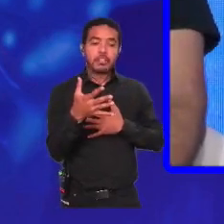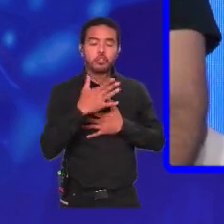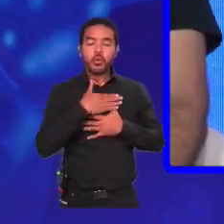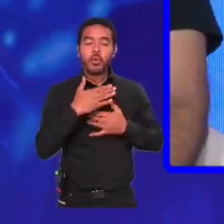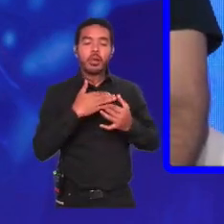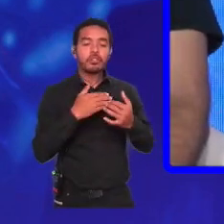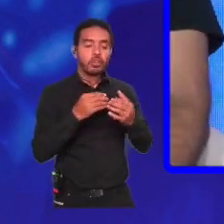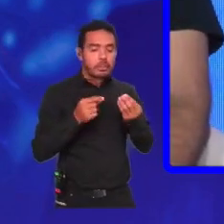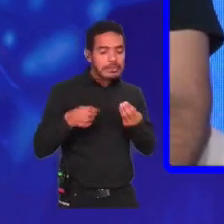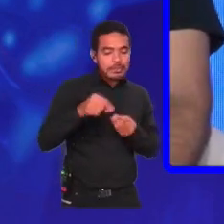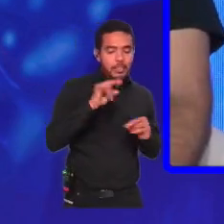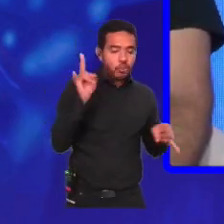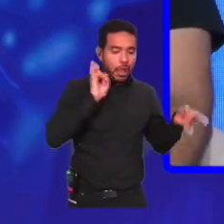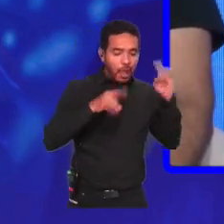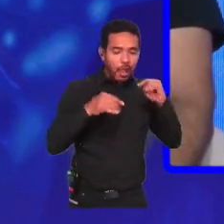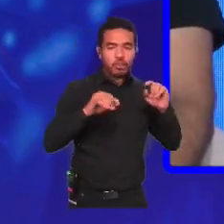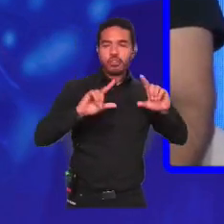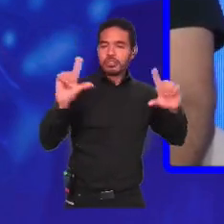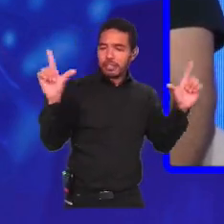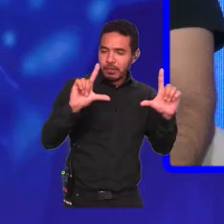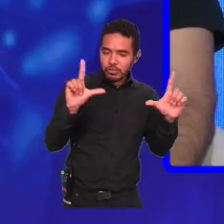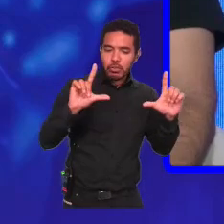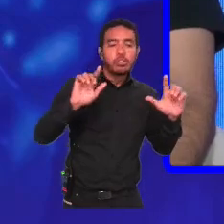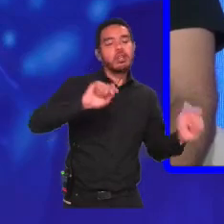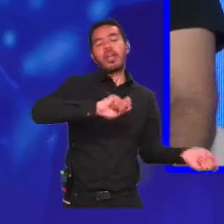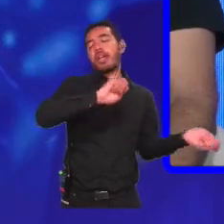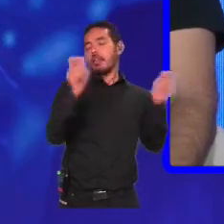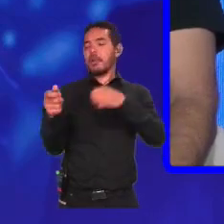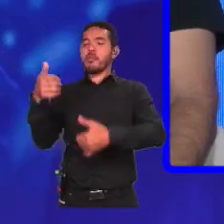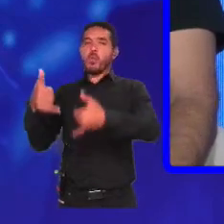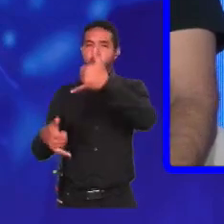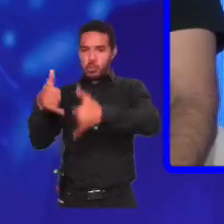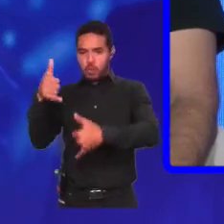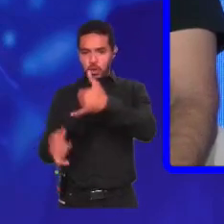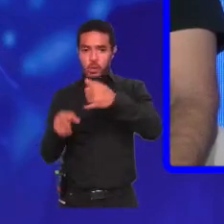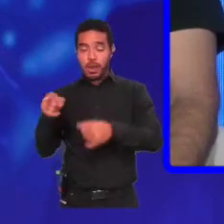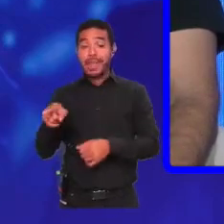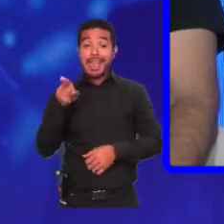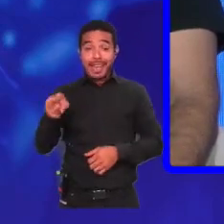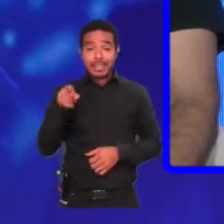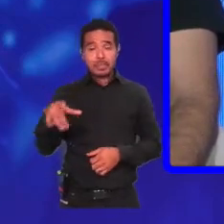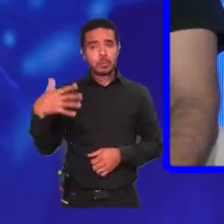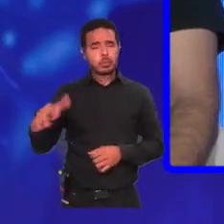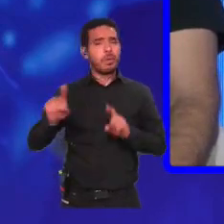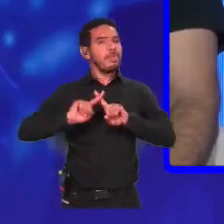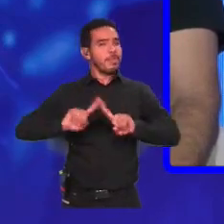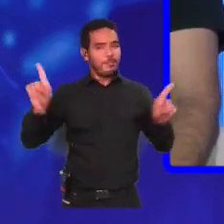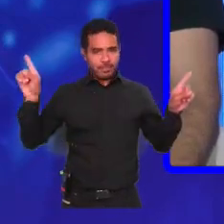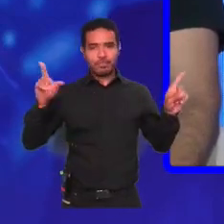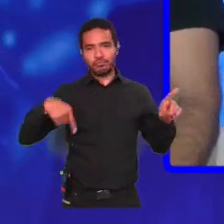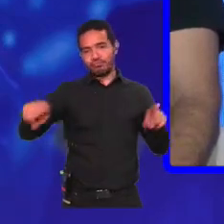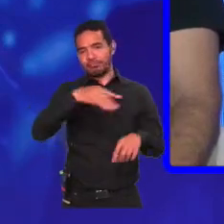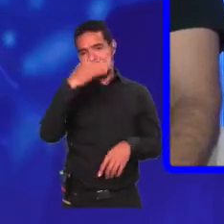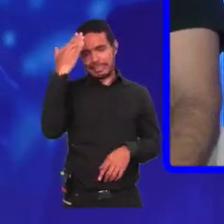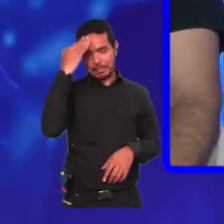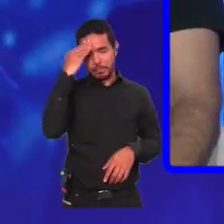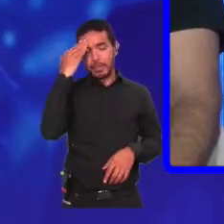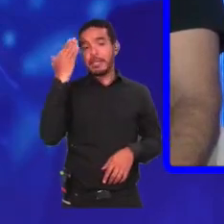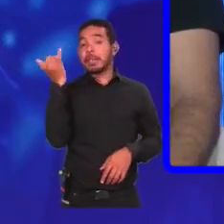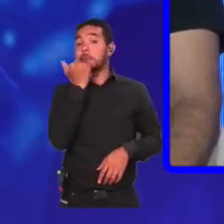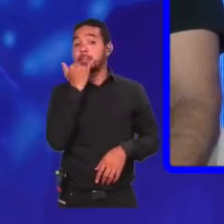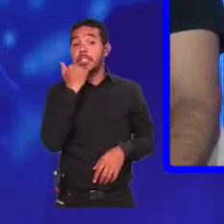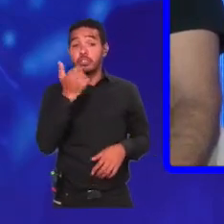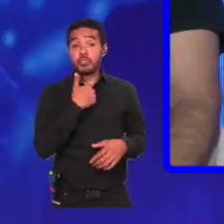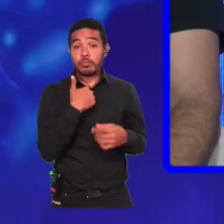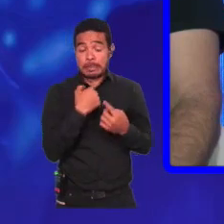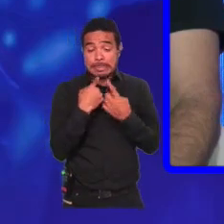that kind of thing. And then I changed to games, and it's quite different, as you know. One of the things that I would say is